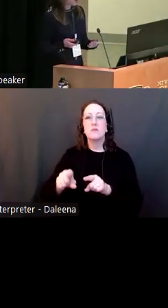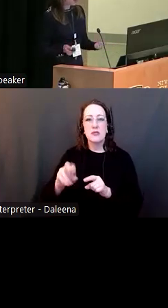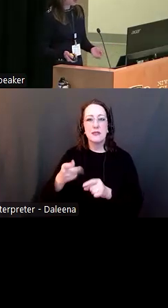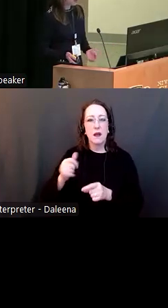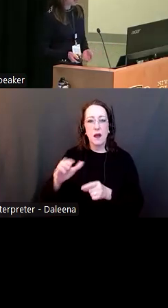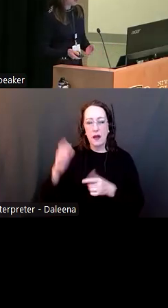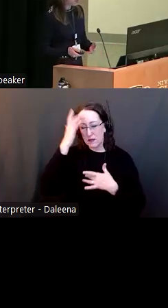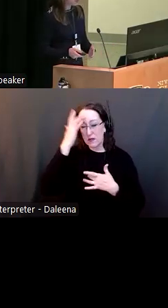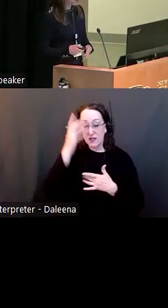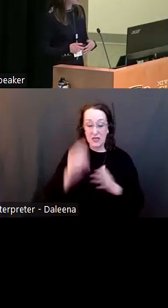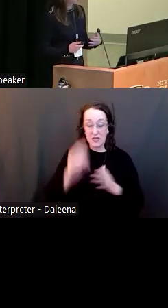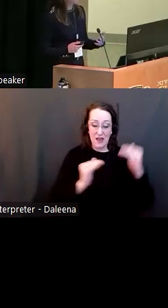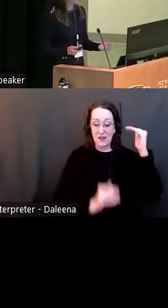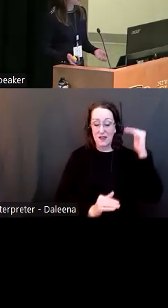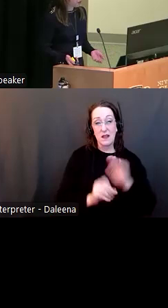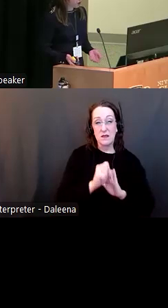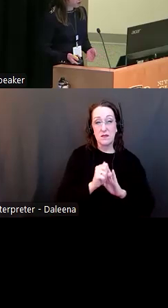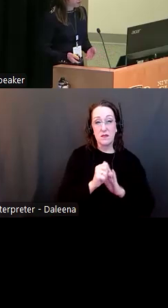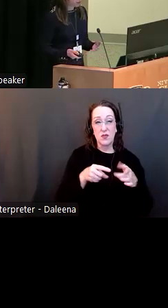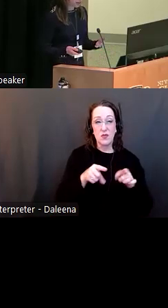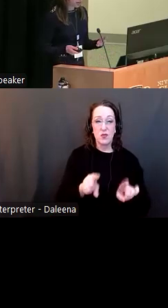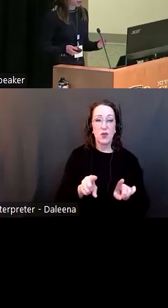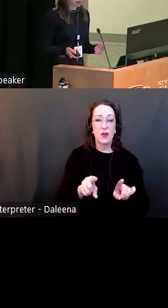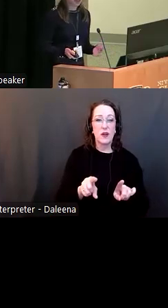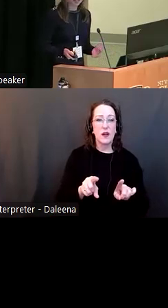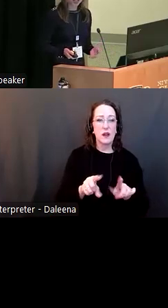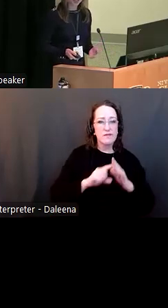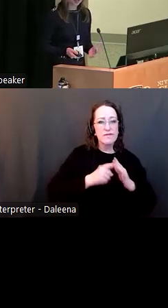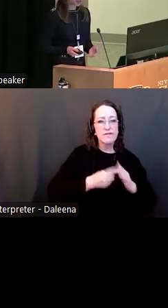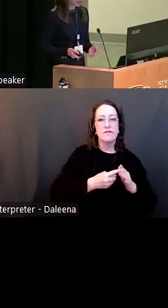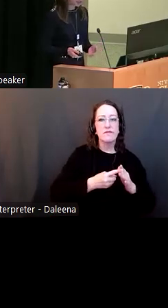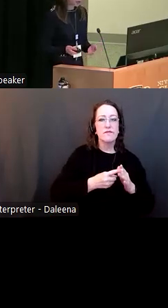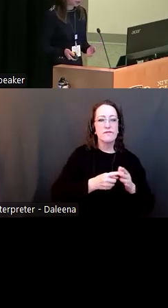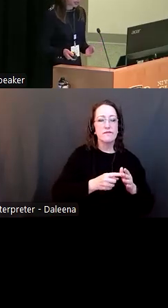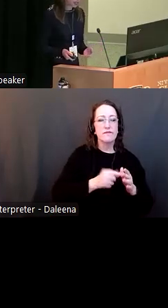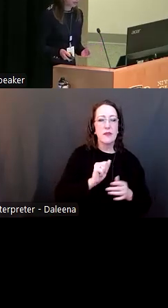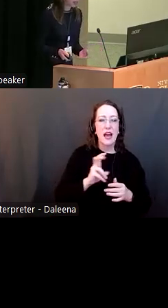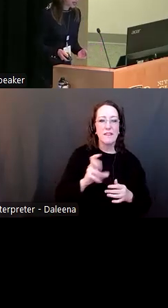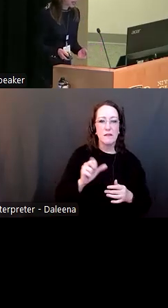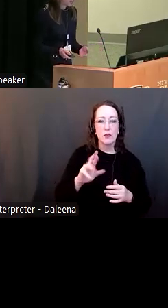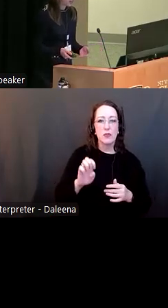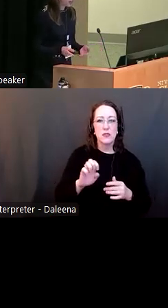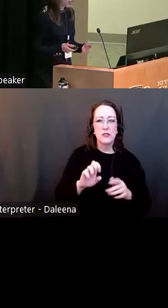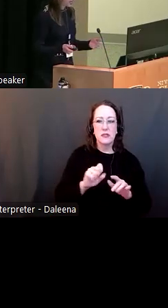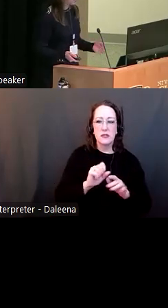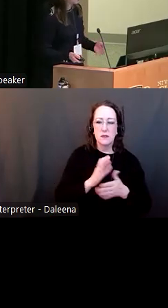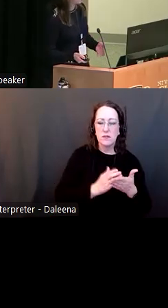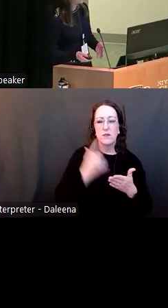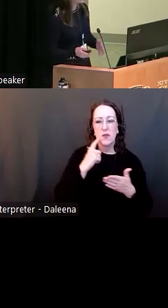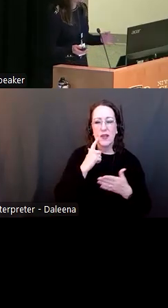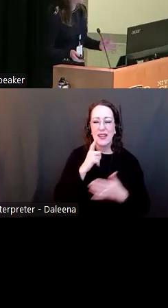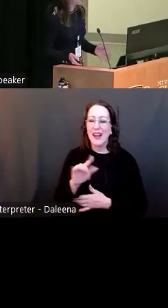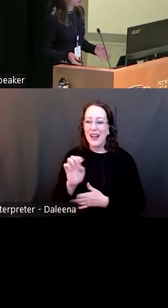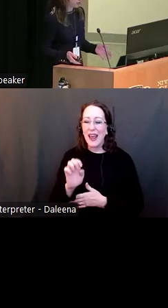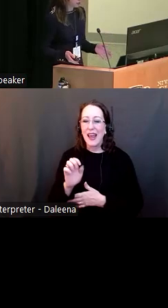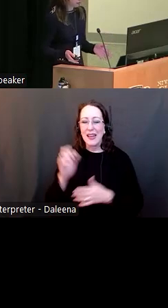Negative symptoms that emerge during the prodromal at-risk stage usually take place during the late adolescence and